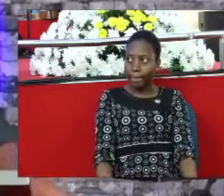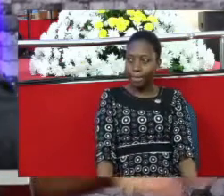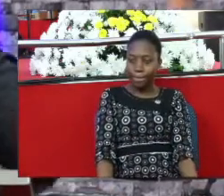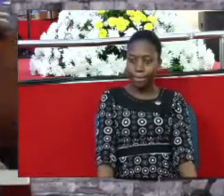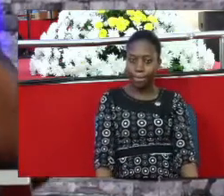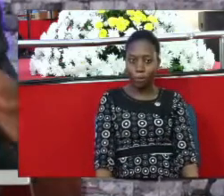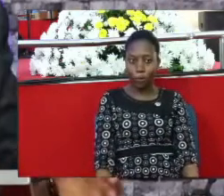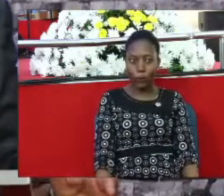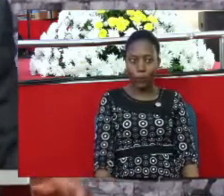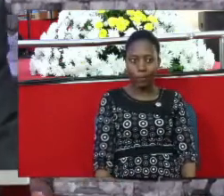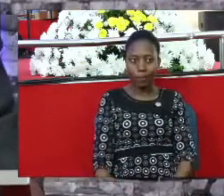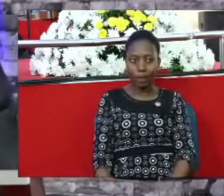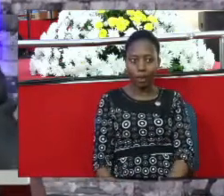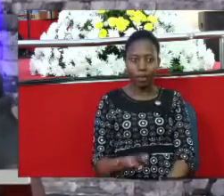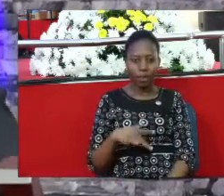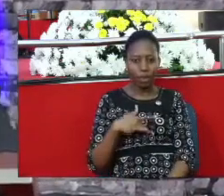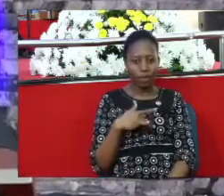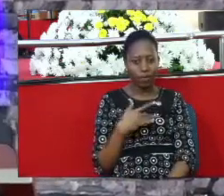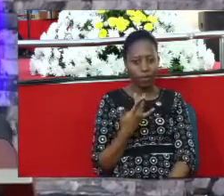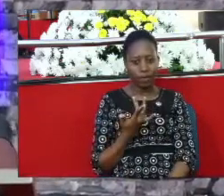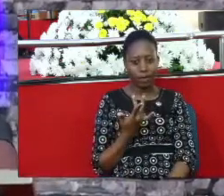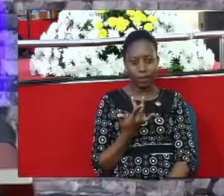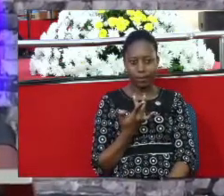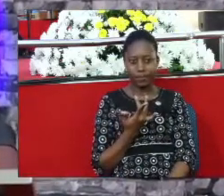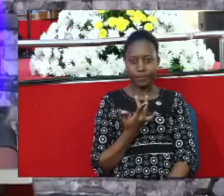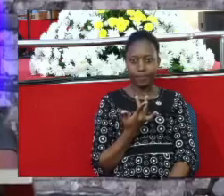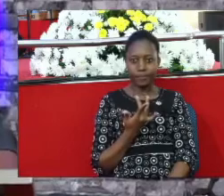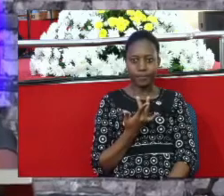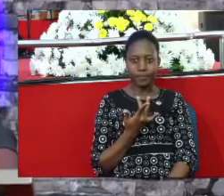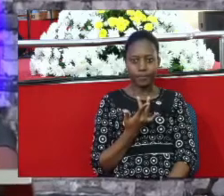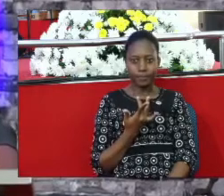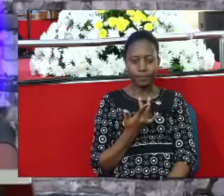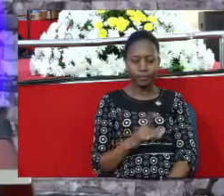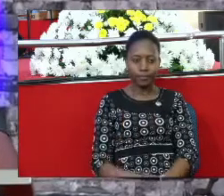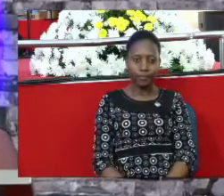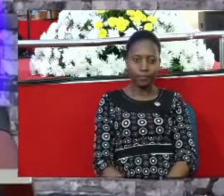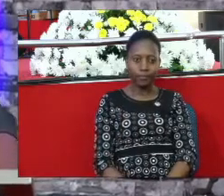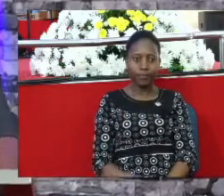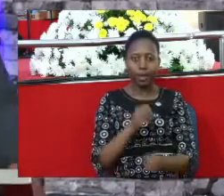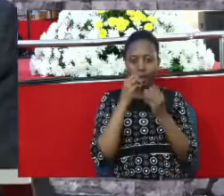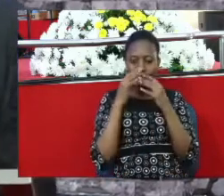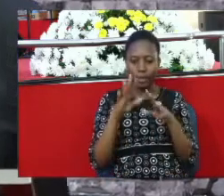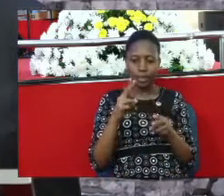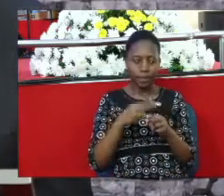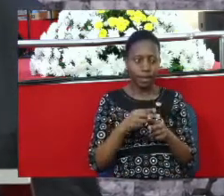And you can feel we are charging there, because we have to charge this place. Blessed be the name of the